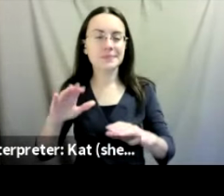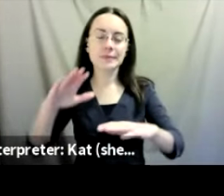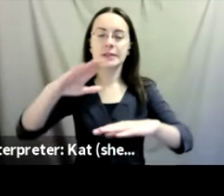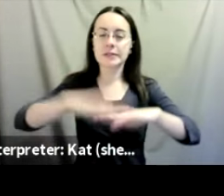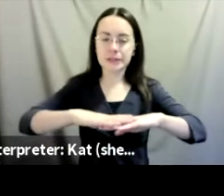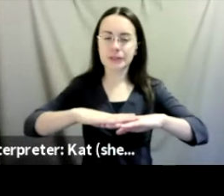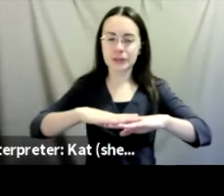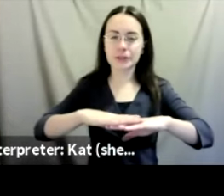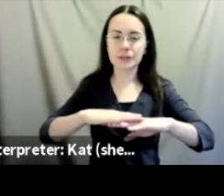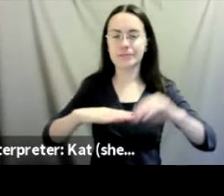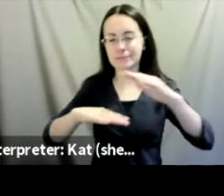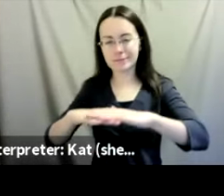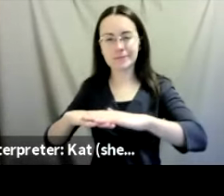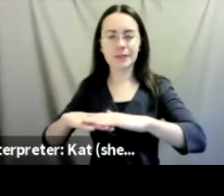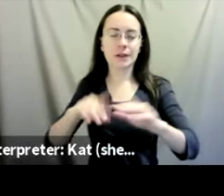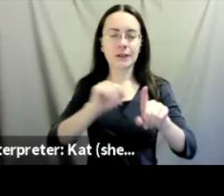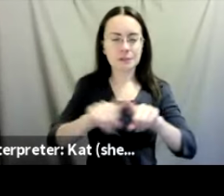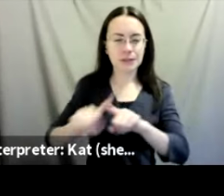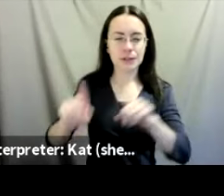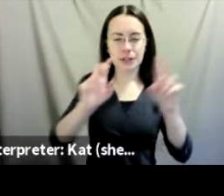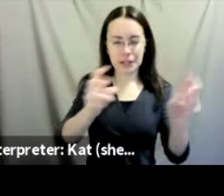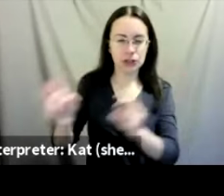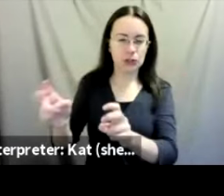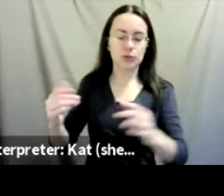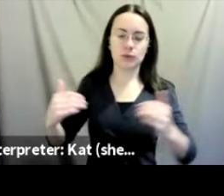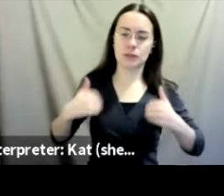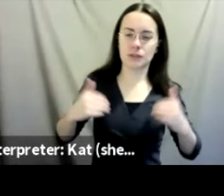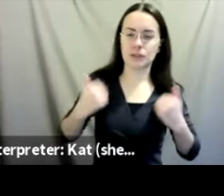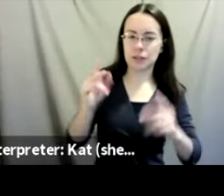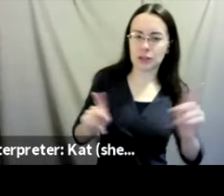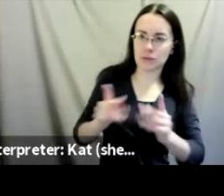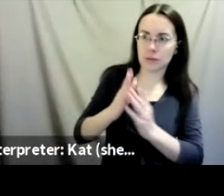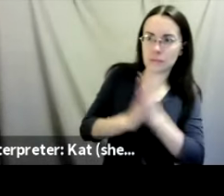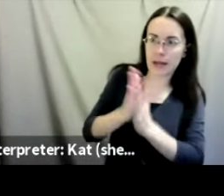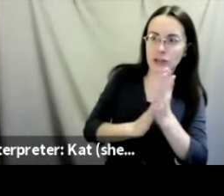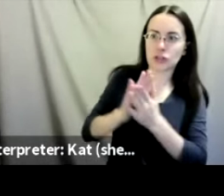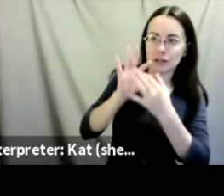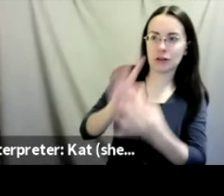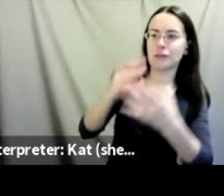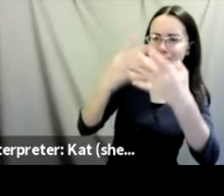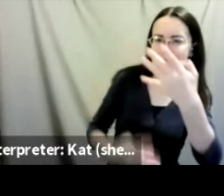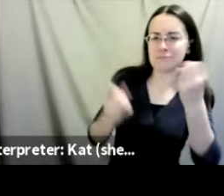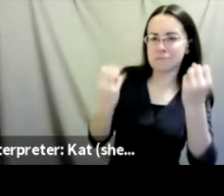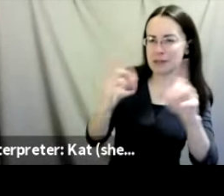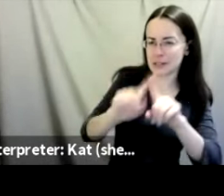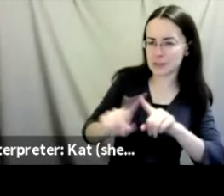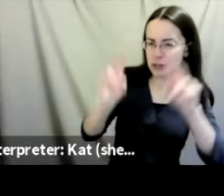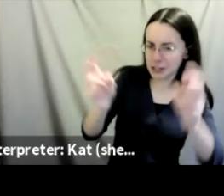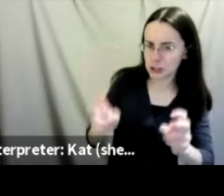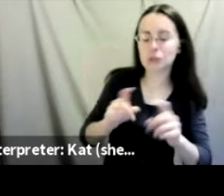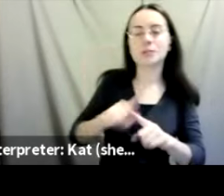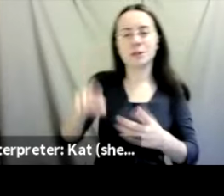different issues that young people might be passionate about. And so it's really important